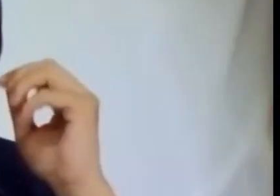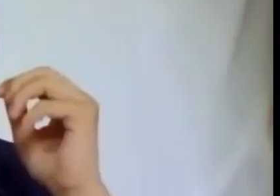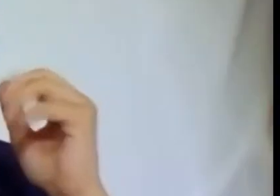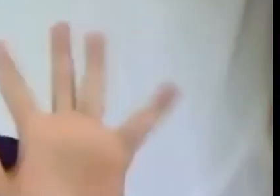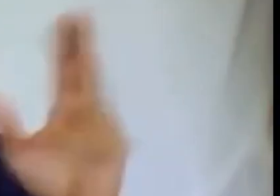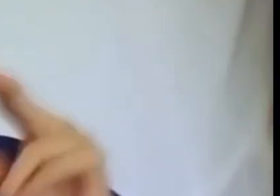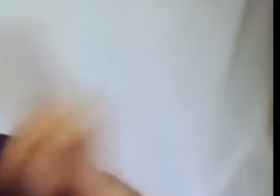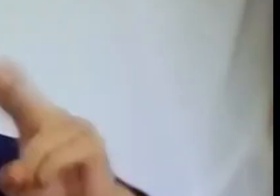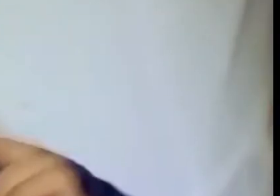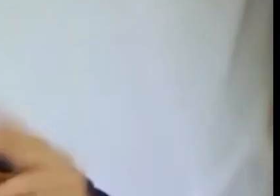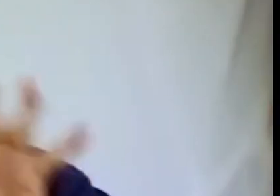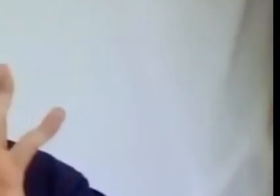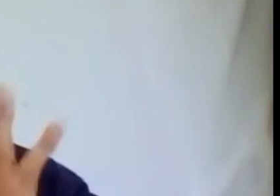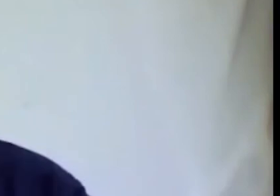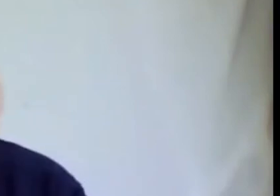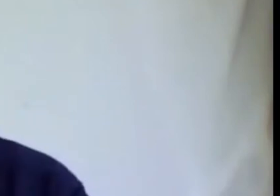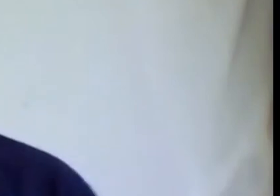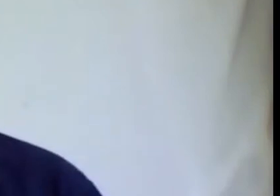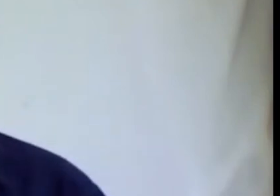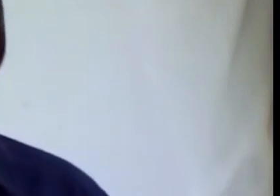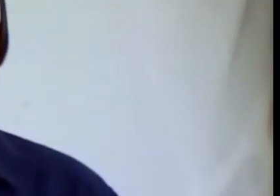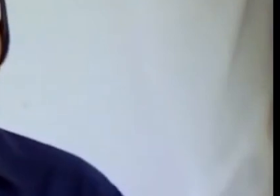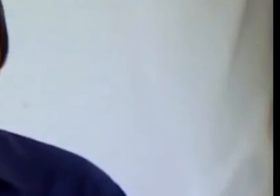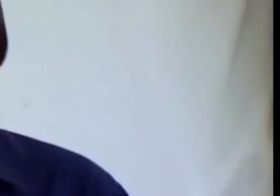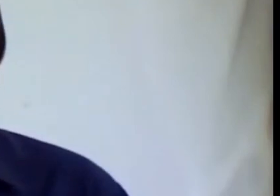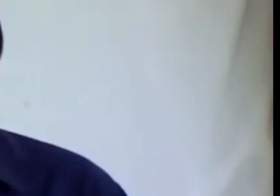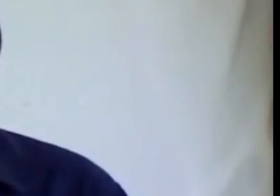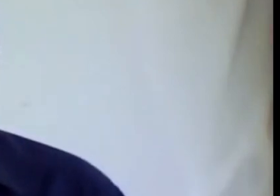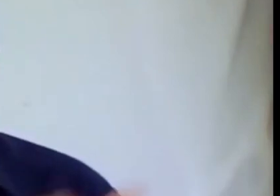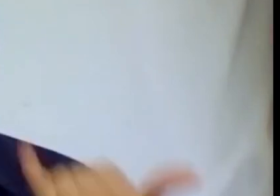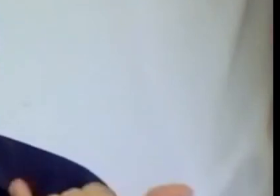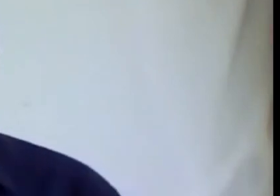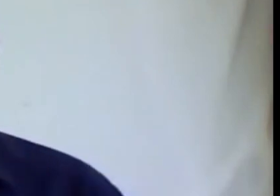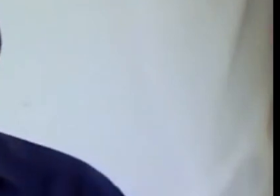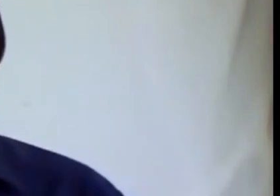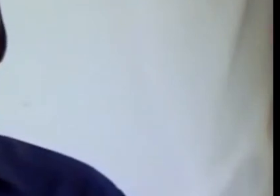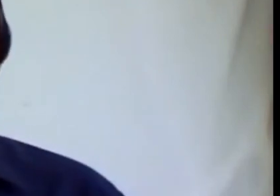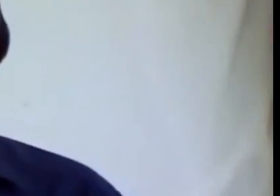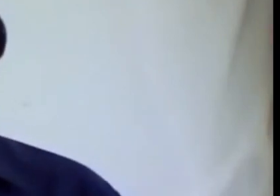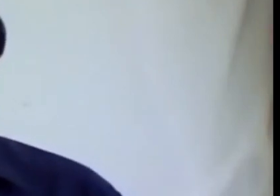3:05 your time. Come back at 3:20 your time.